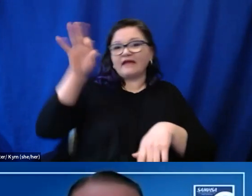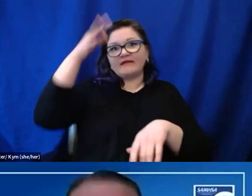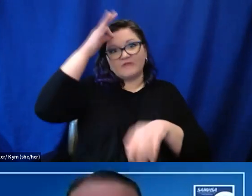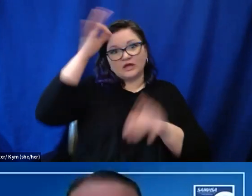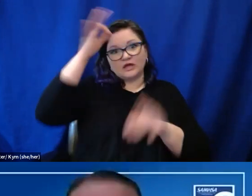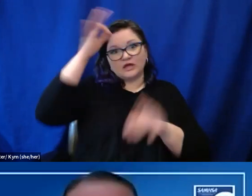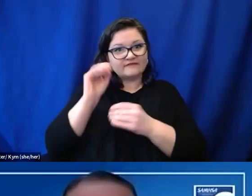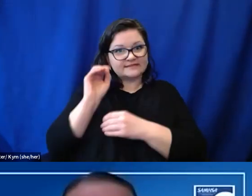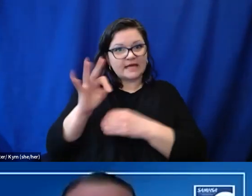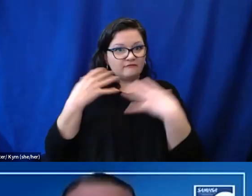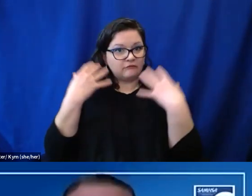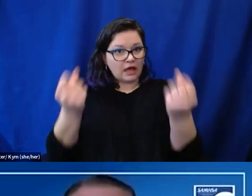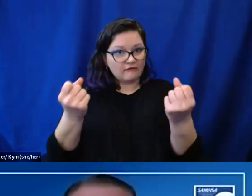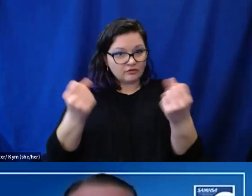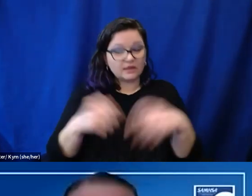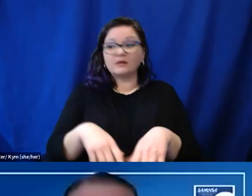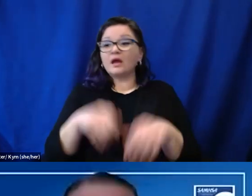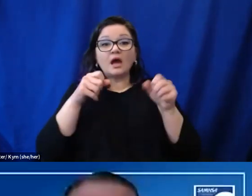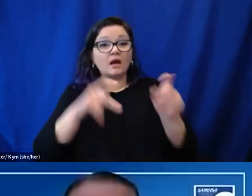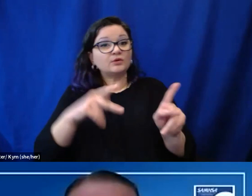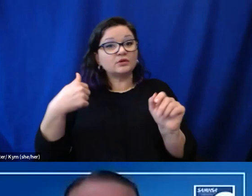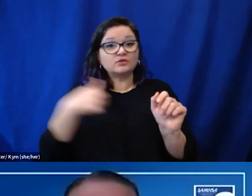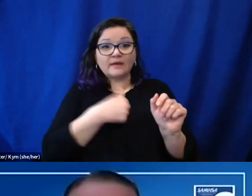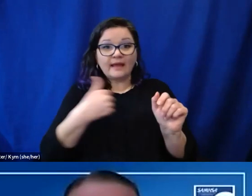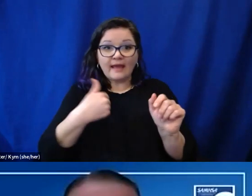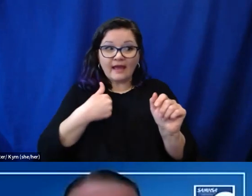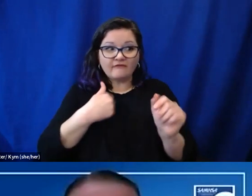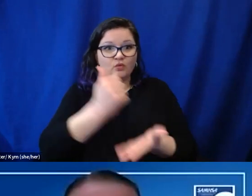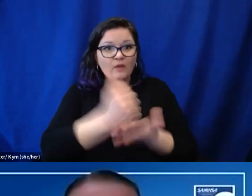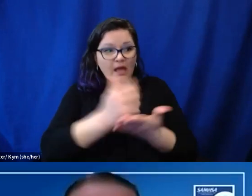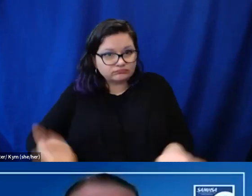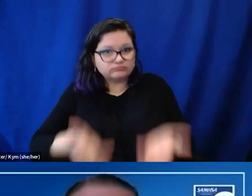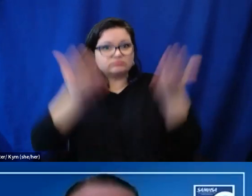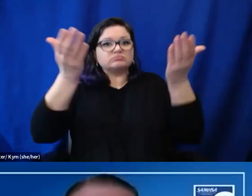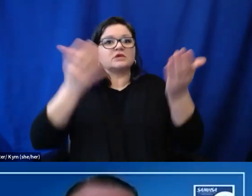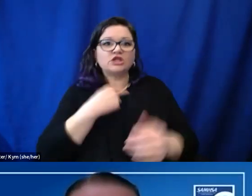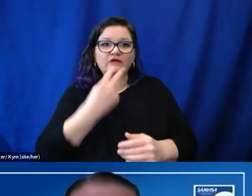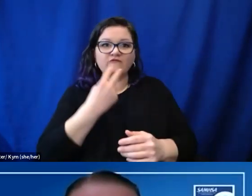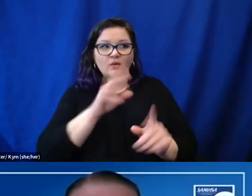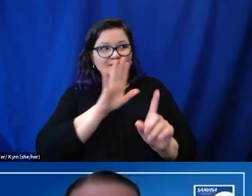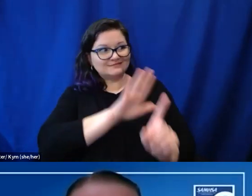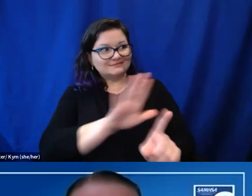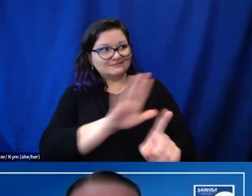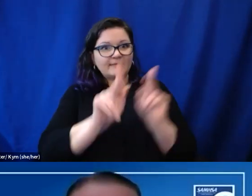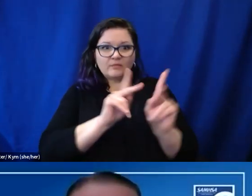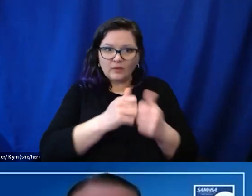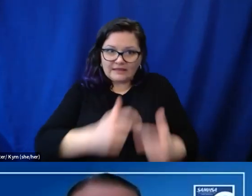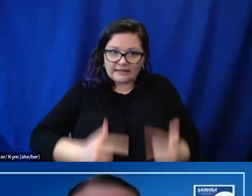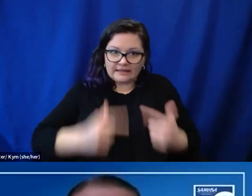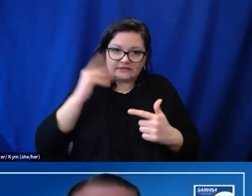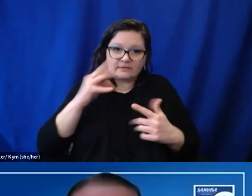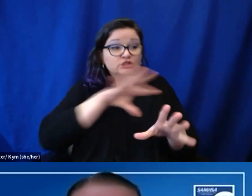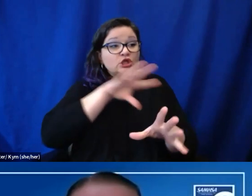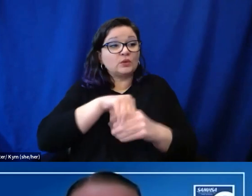Recovery, opportunities that we have to elevate the voice of people with lived experience, including family members,